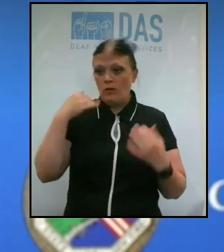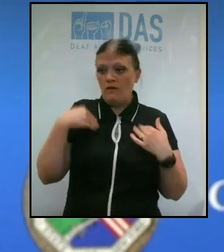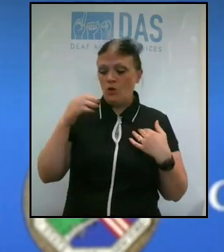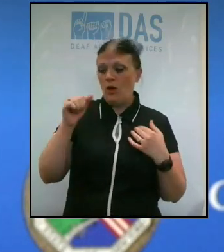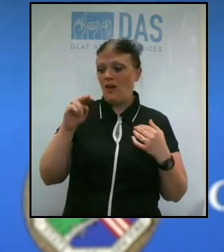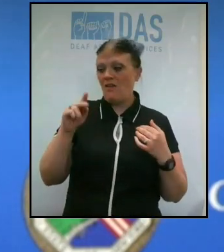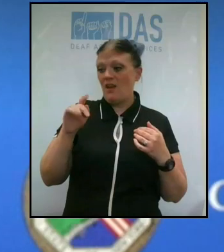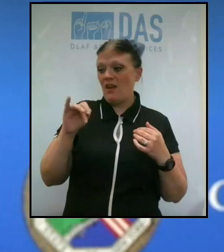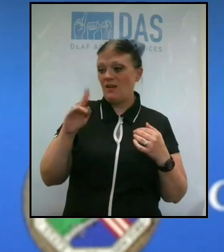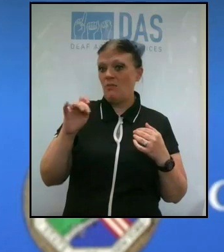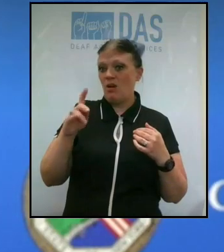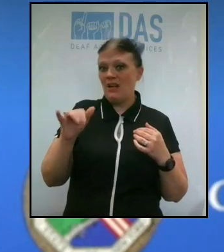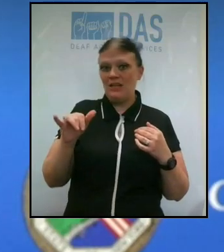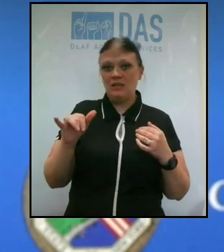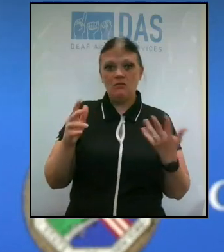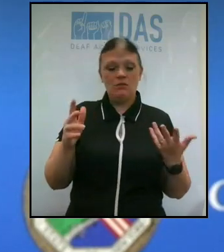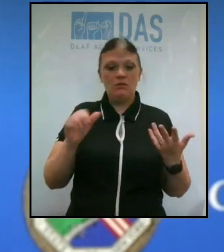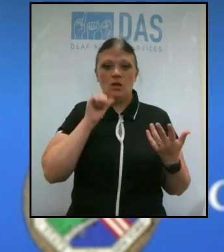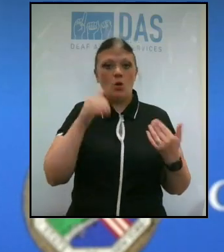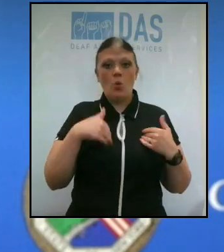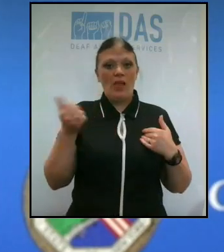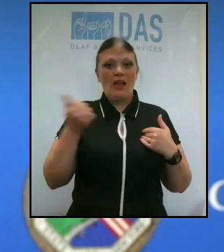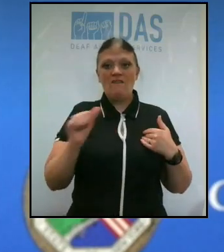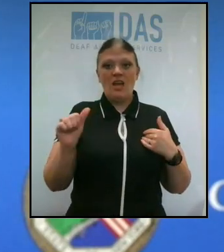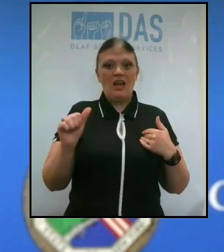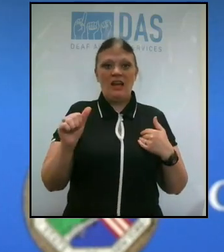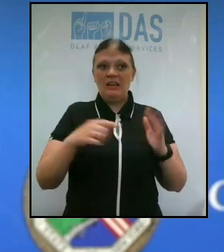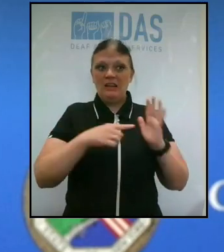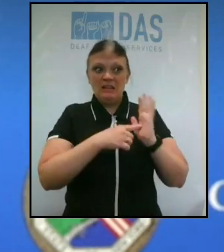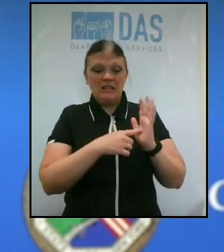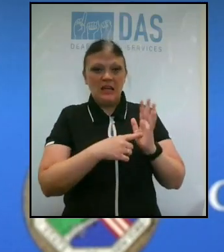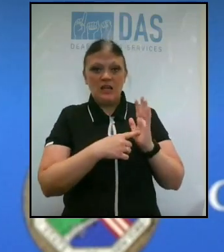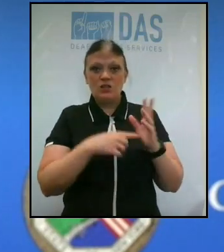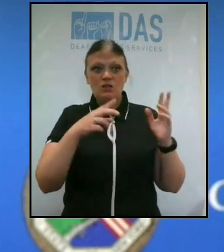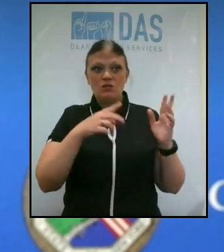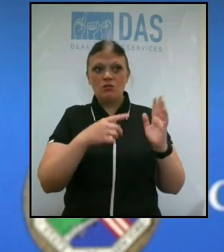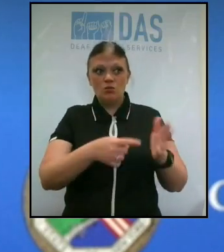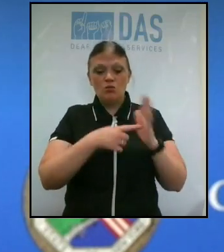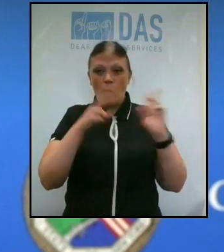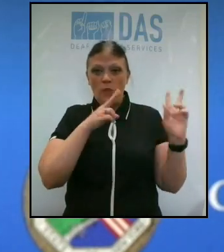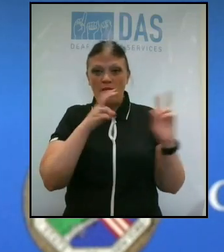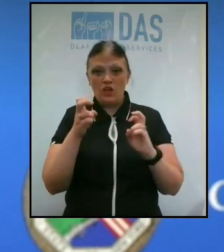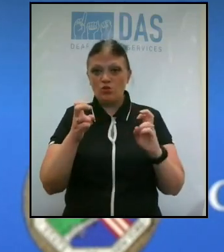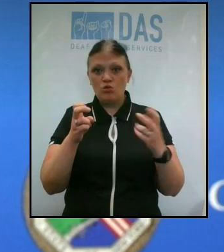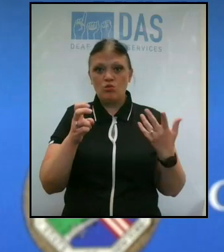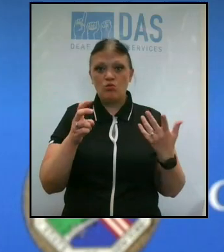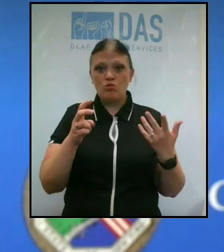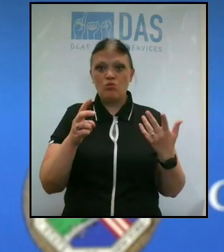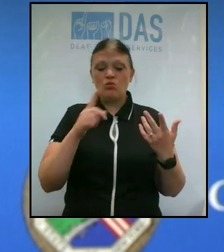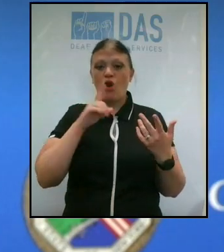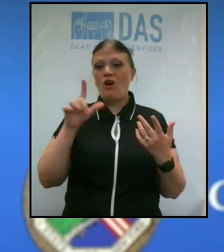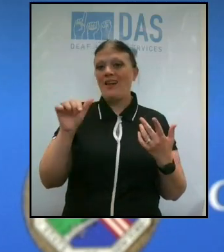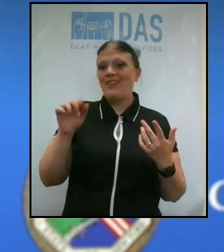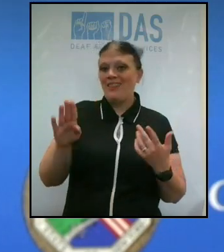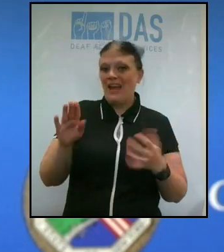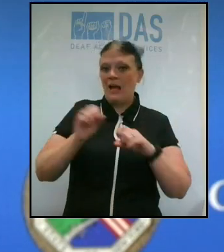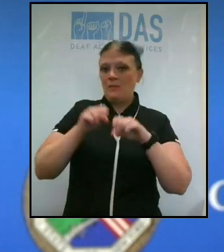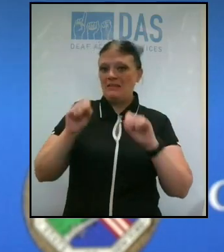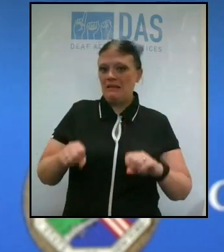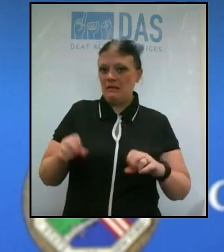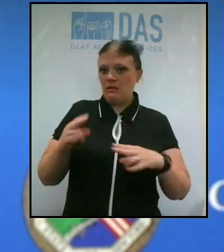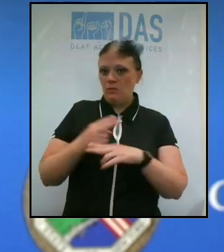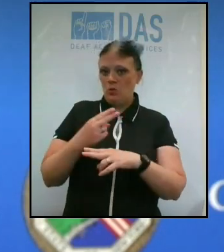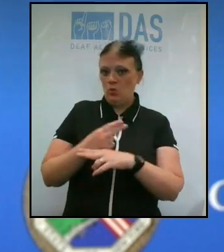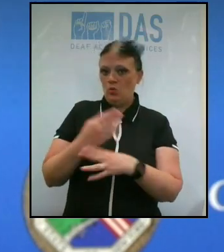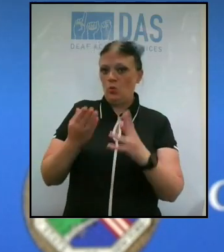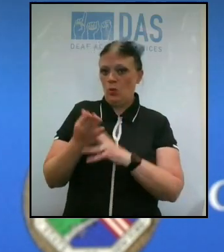present. I don't have any indication to show that the issues they're talking about are dealing with the laboratory system that is being used